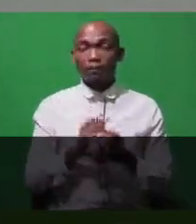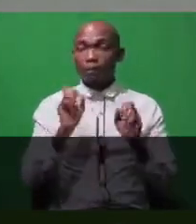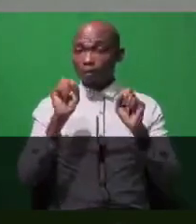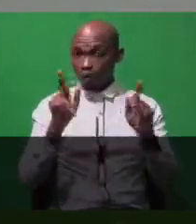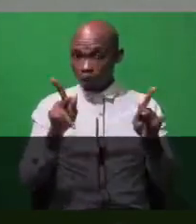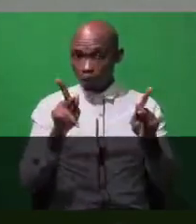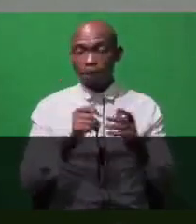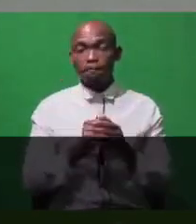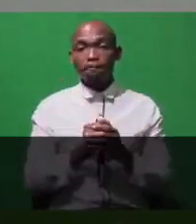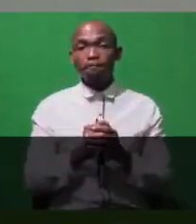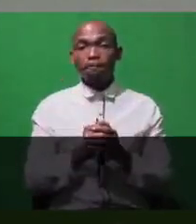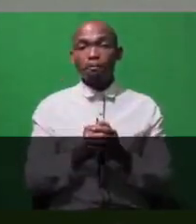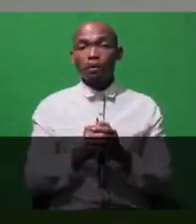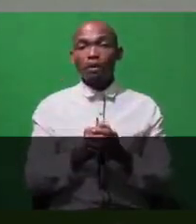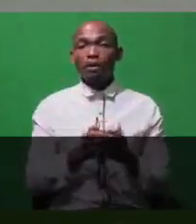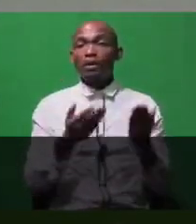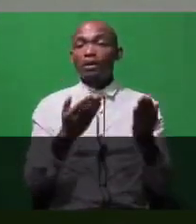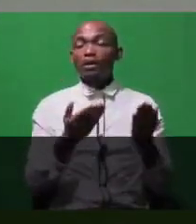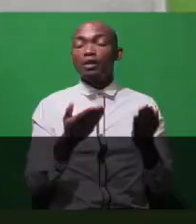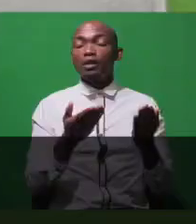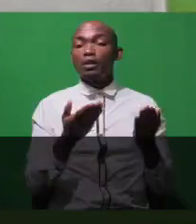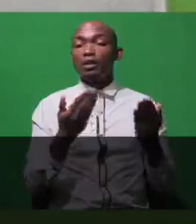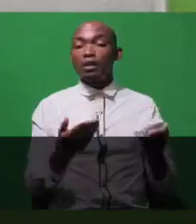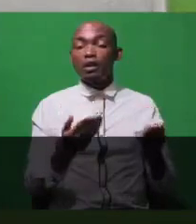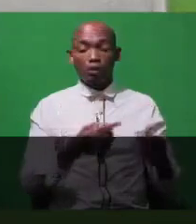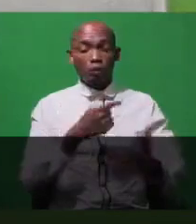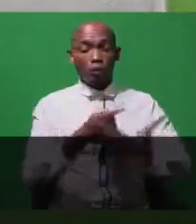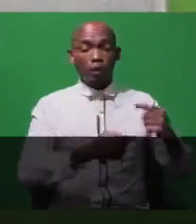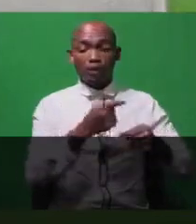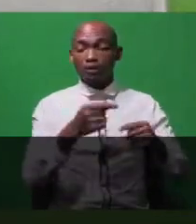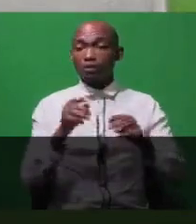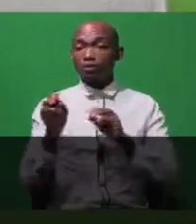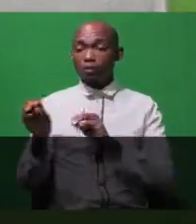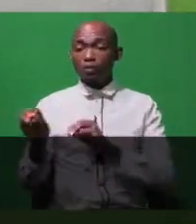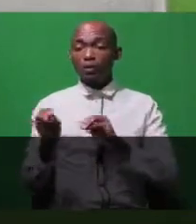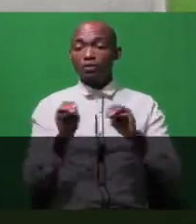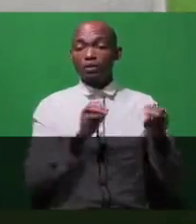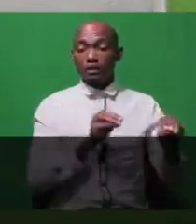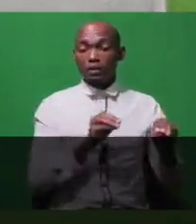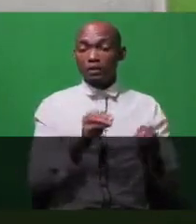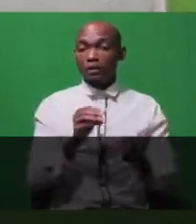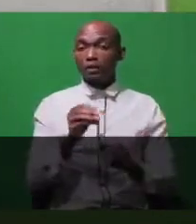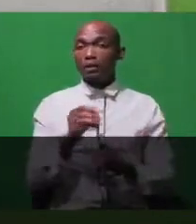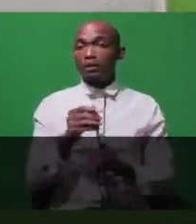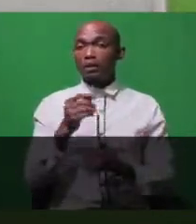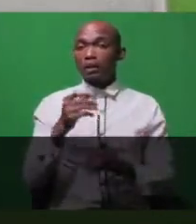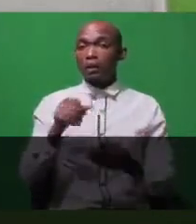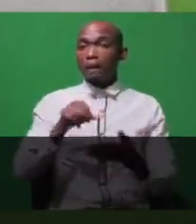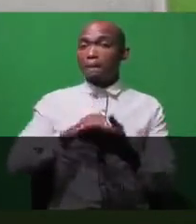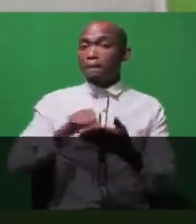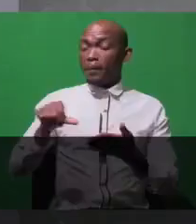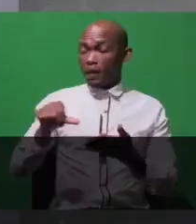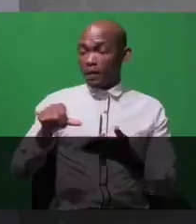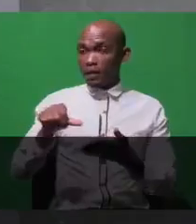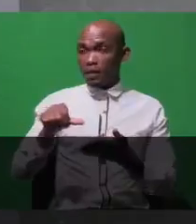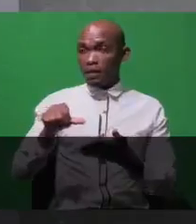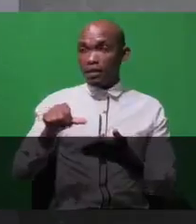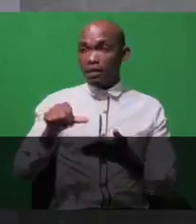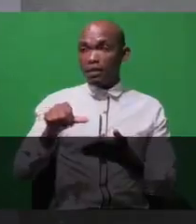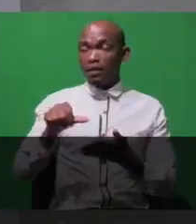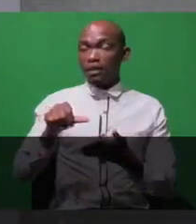Okay. Now we continue with other transactions. It means paid insurance for